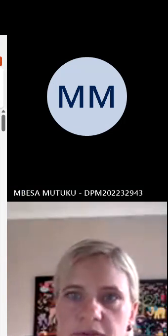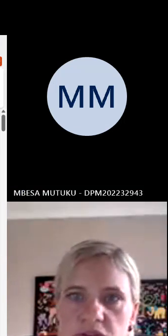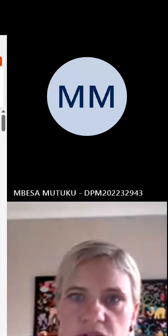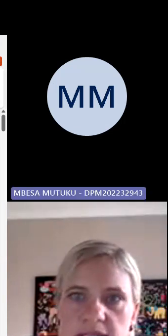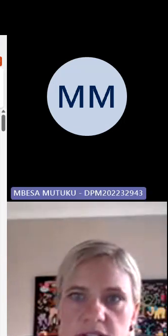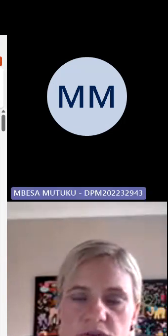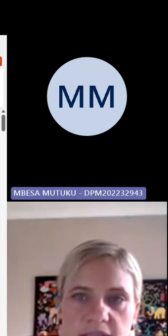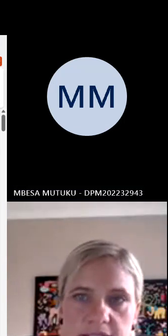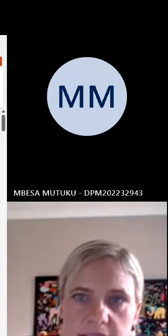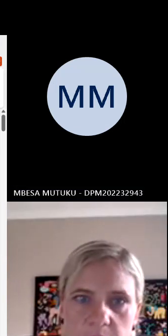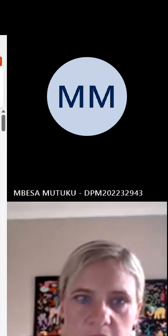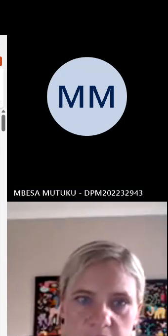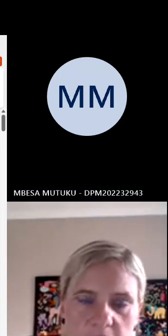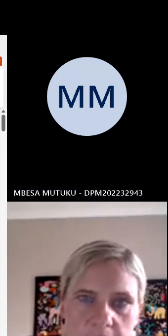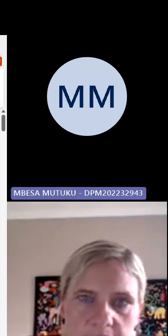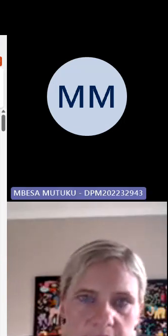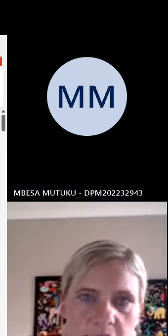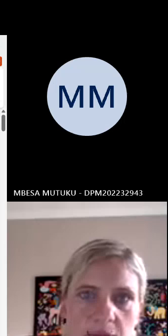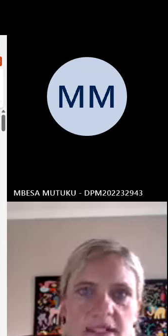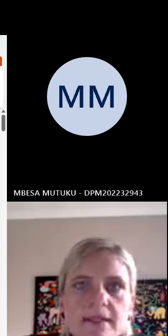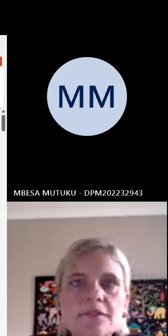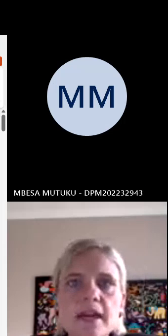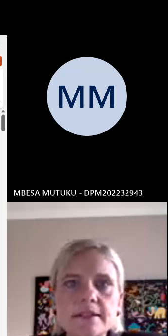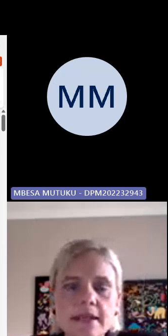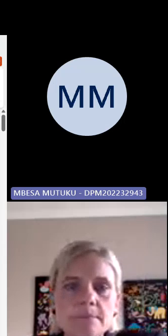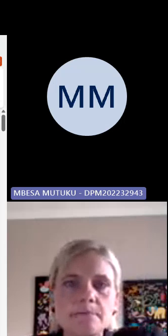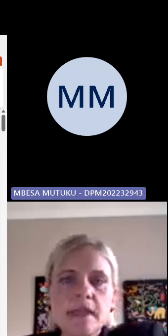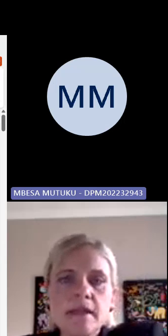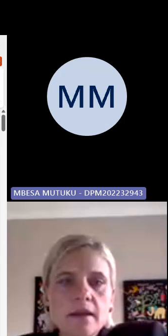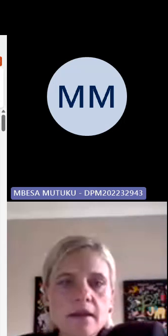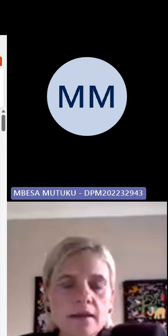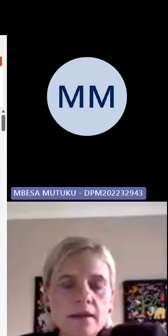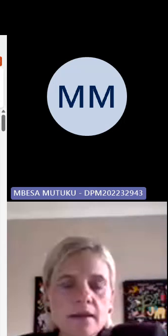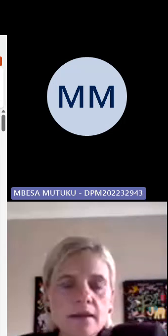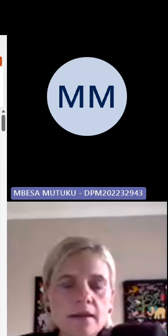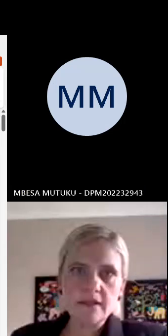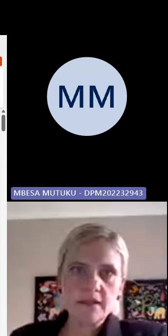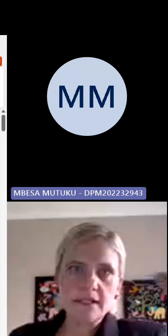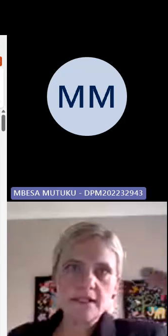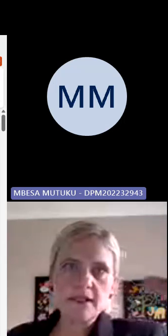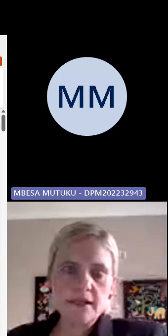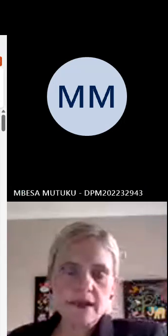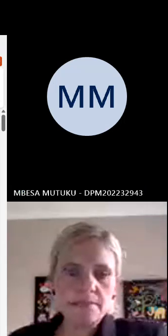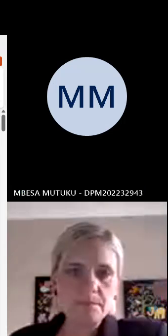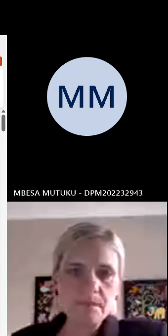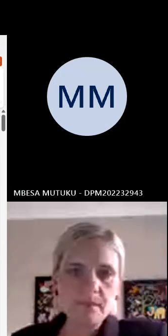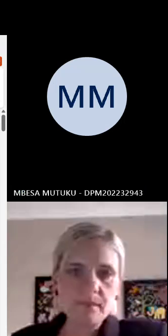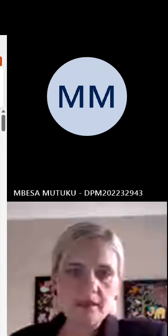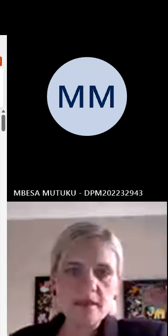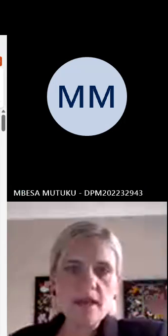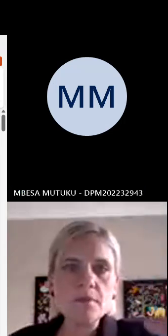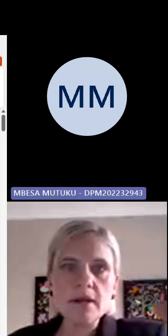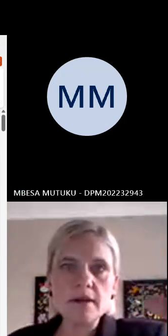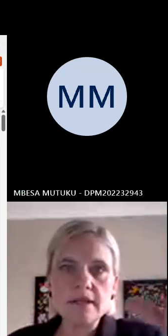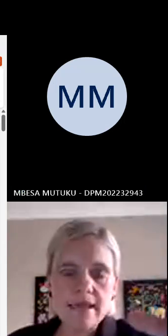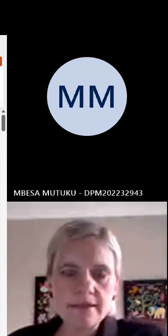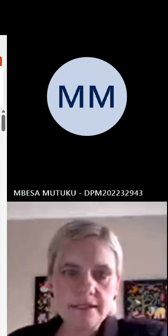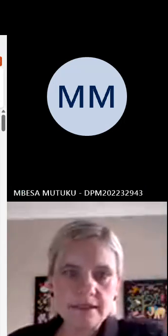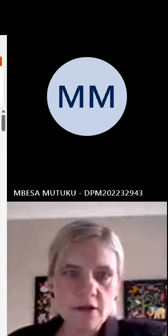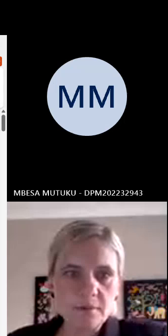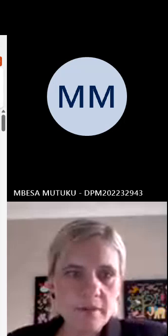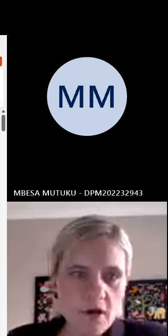So at the top of your screen, it shows that the camera is active. I wonder if that the little